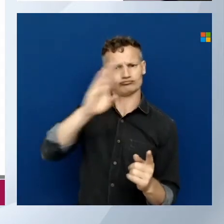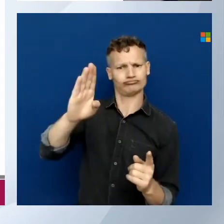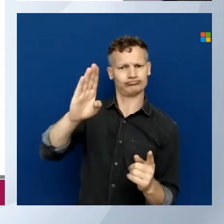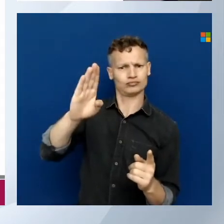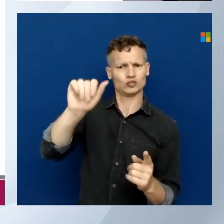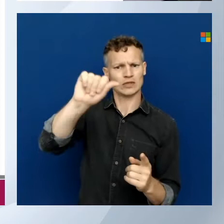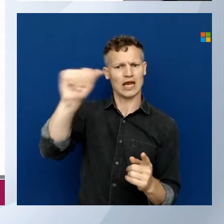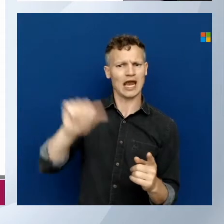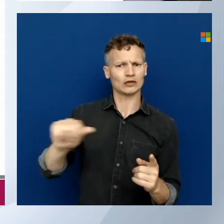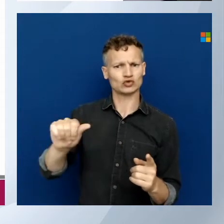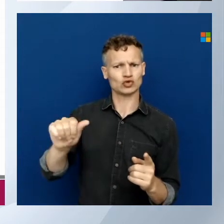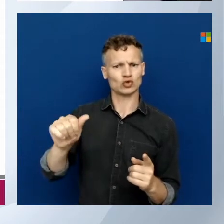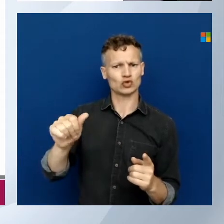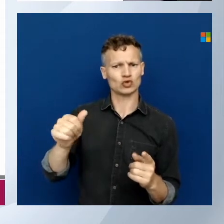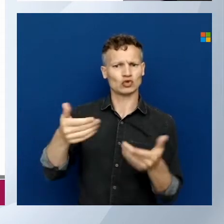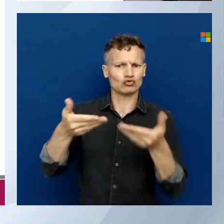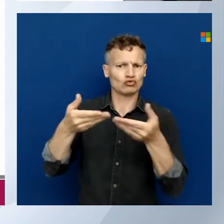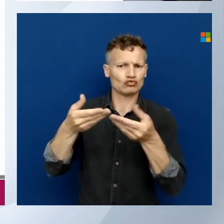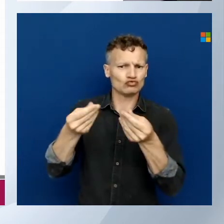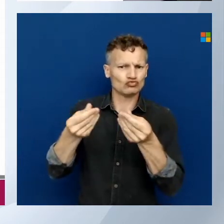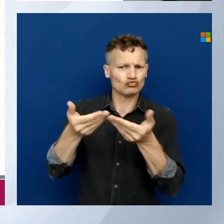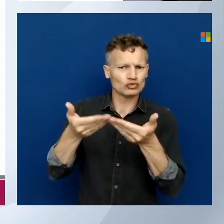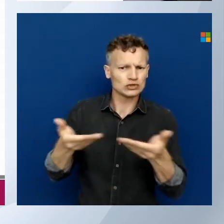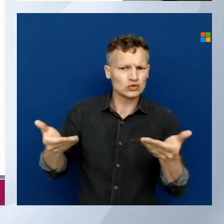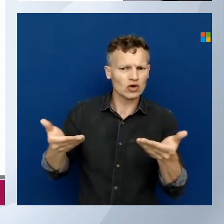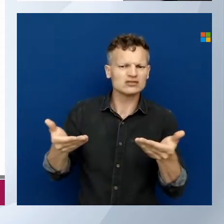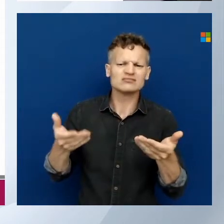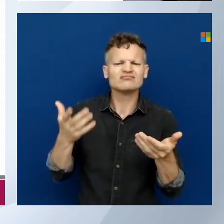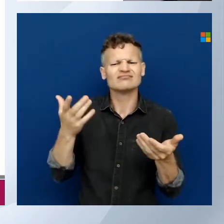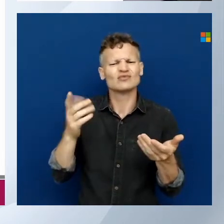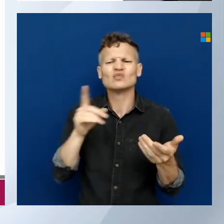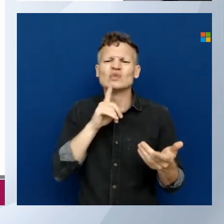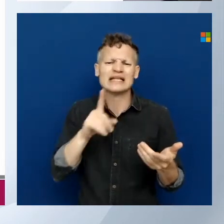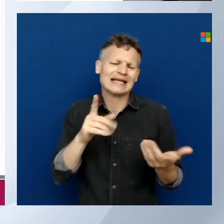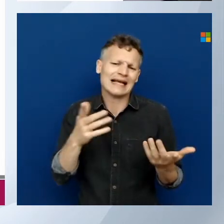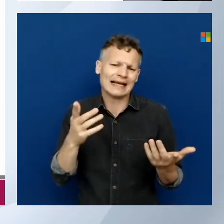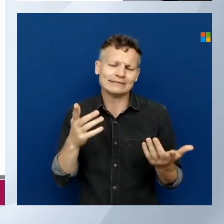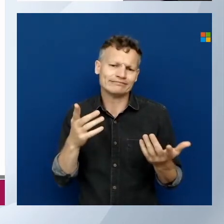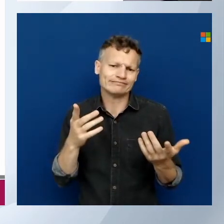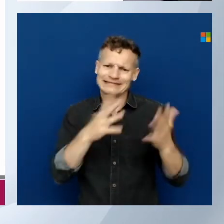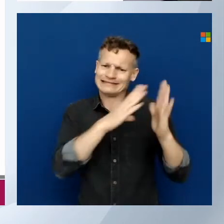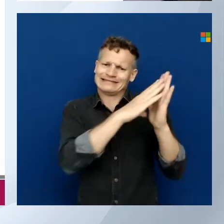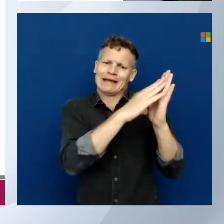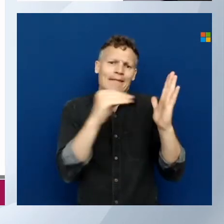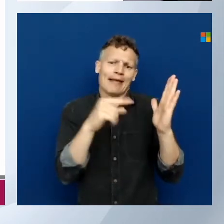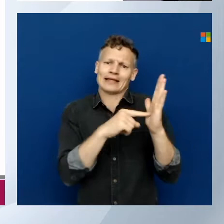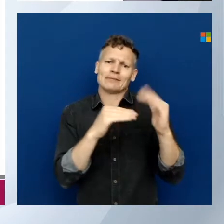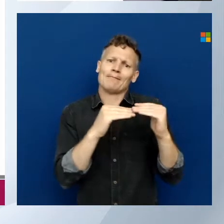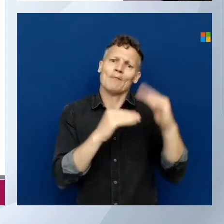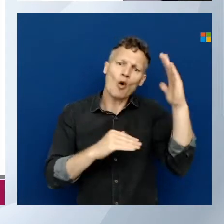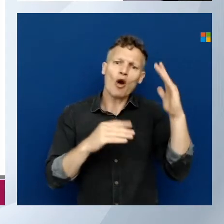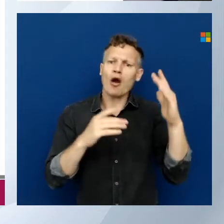all kinds of smart moves to make your templates more interactive. Next up is